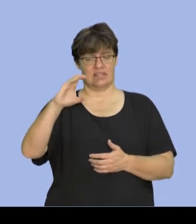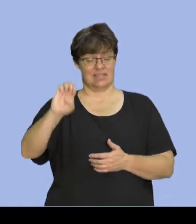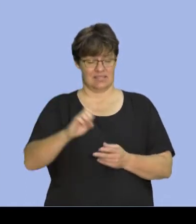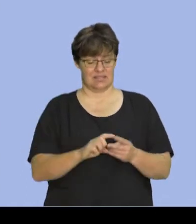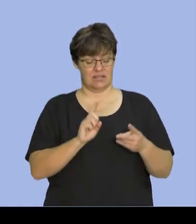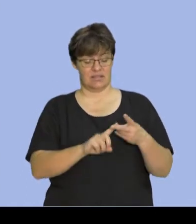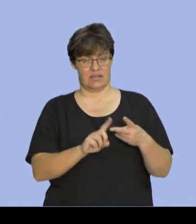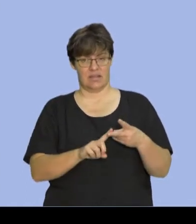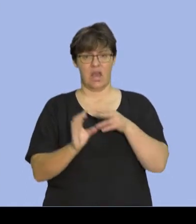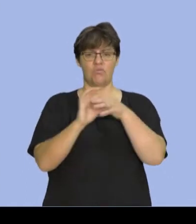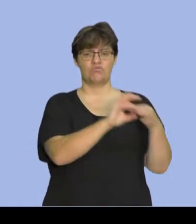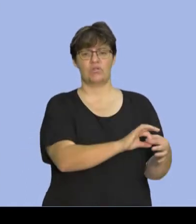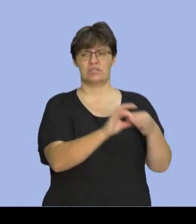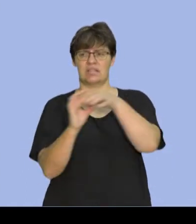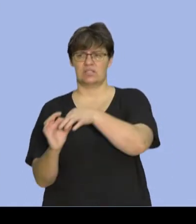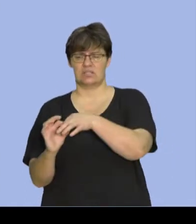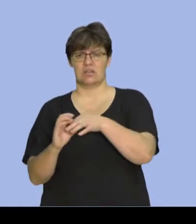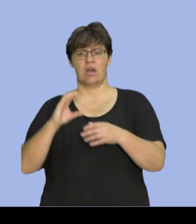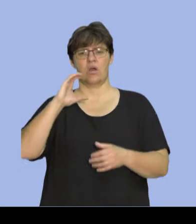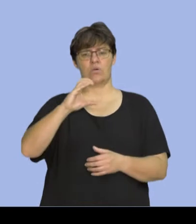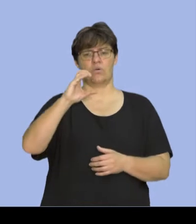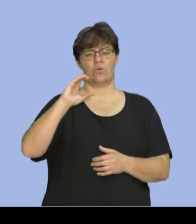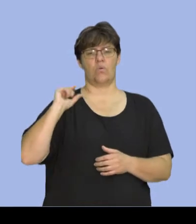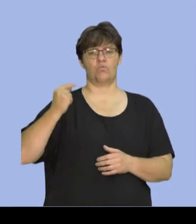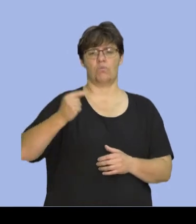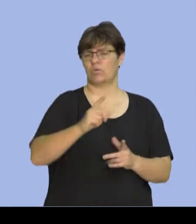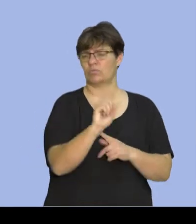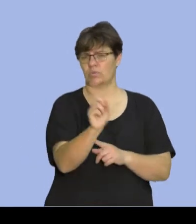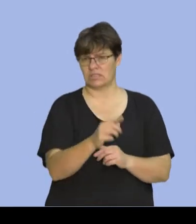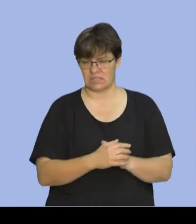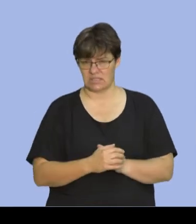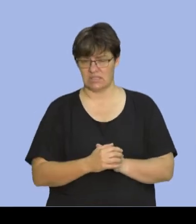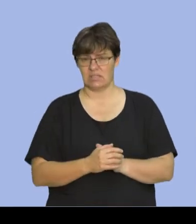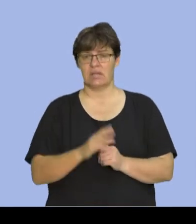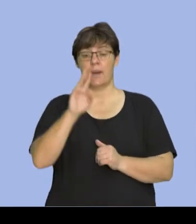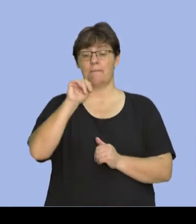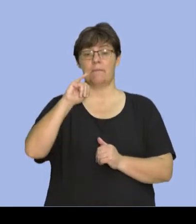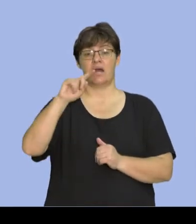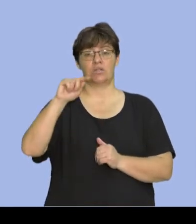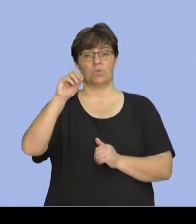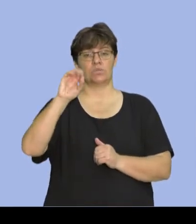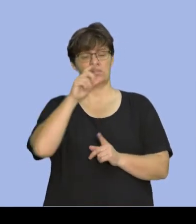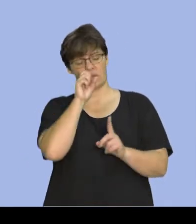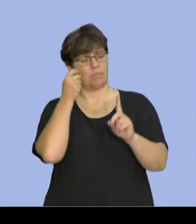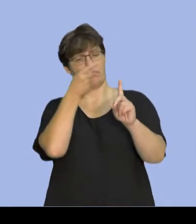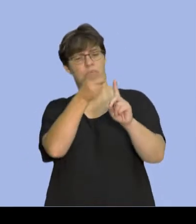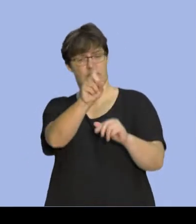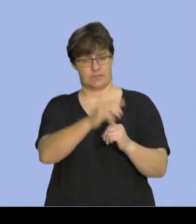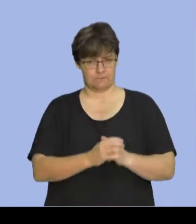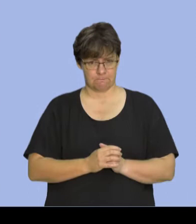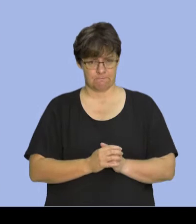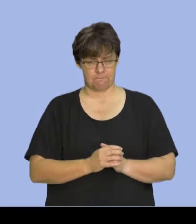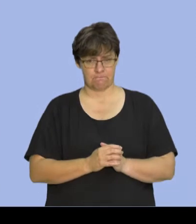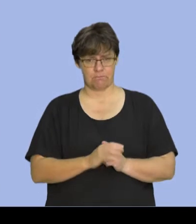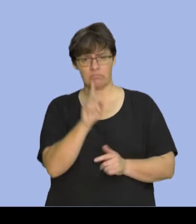and the relationship to what chromosomes are. We're going to look at the purpose of mitosis. We're going to try and establish